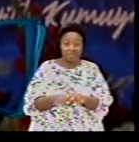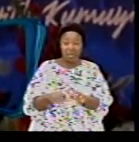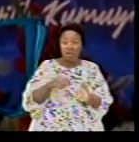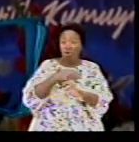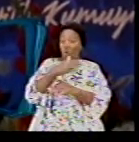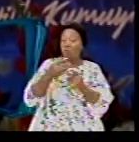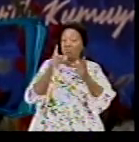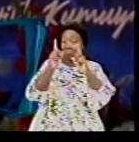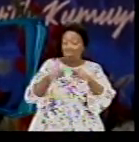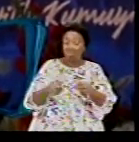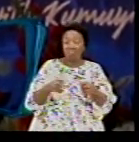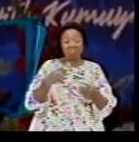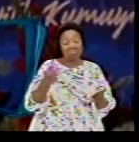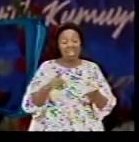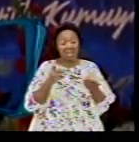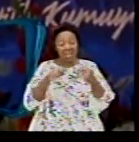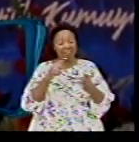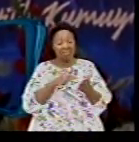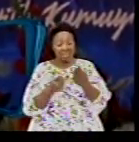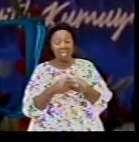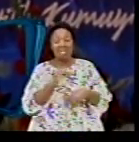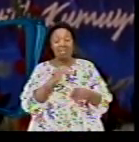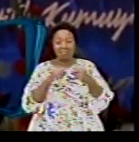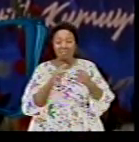Make sure you write very clearly.